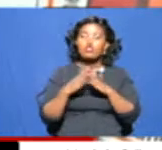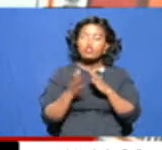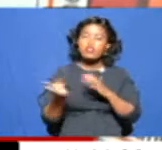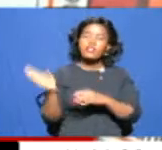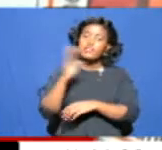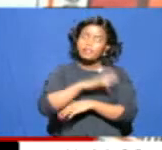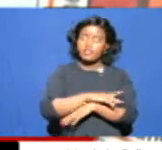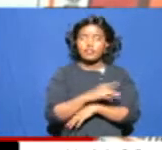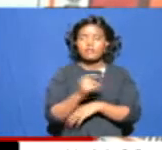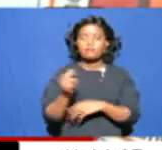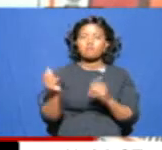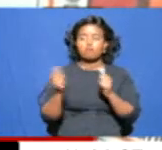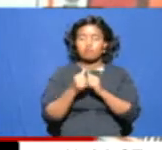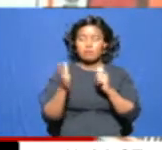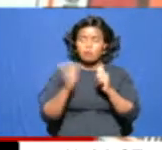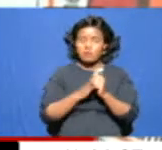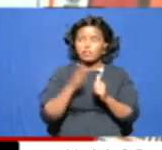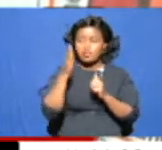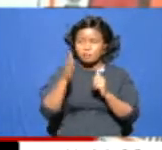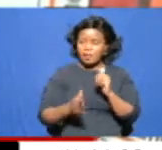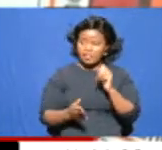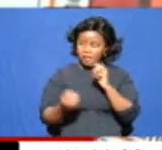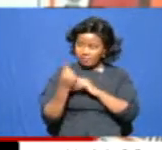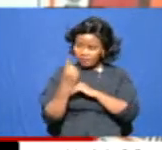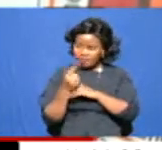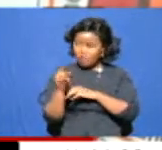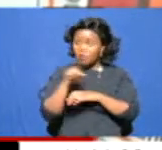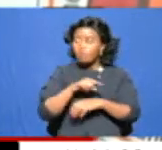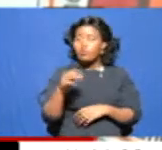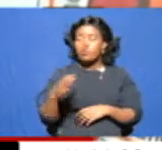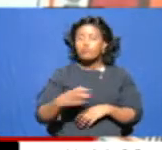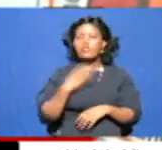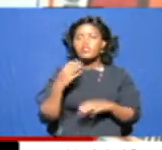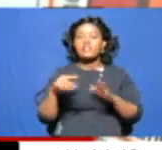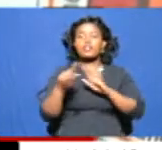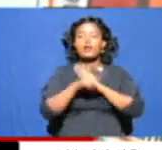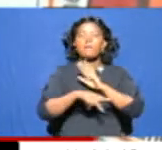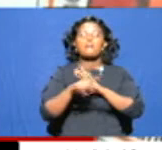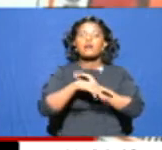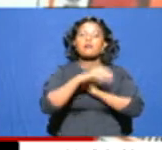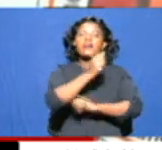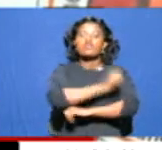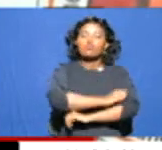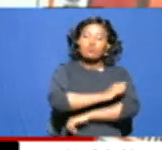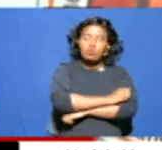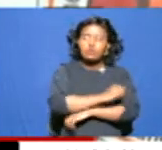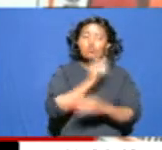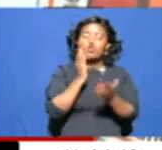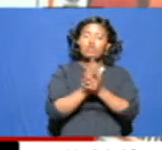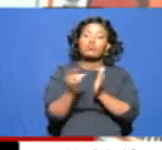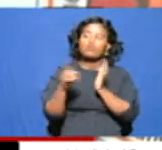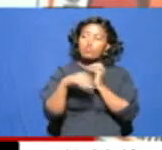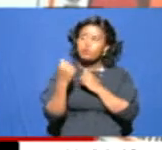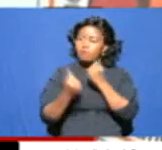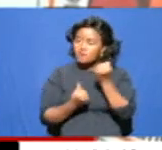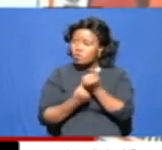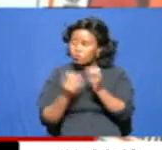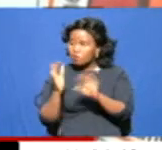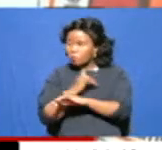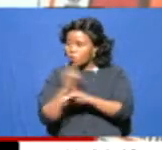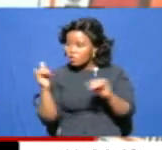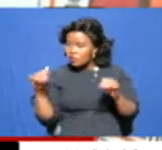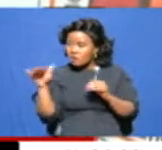November. We are going to go to a primary school. Apart from assisting in terms of washing facilities, we are going to